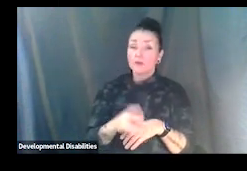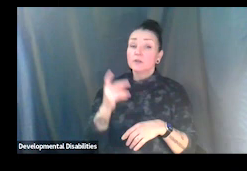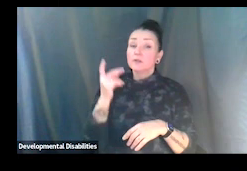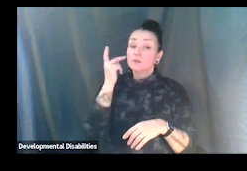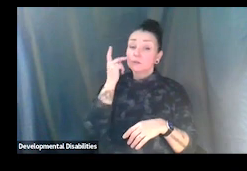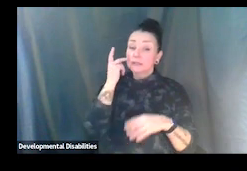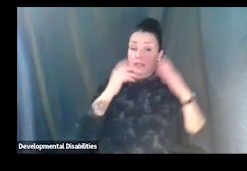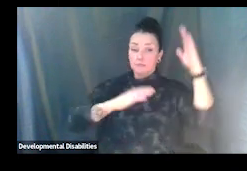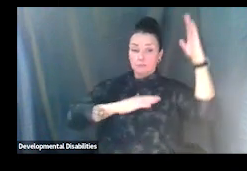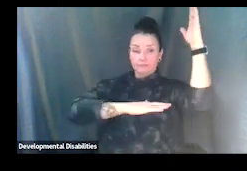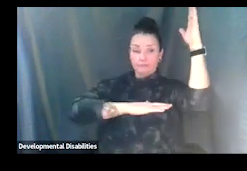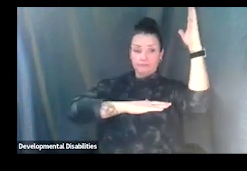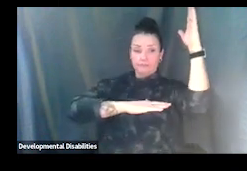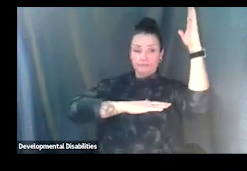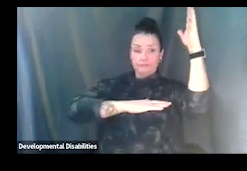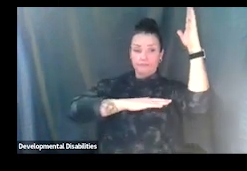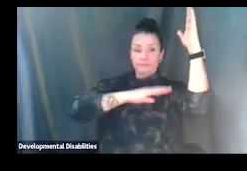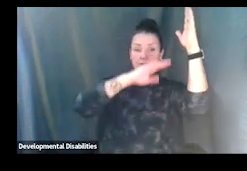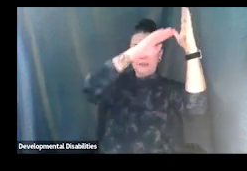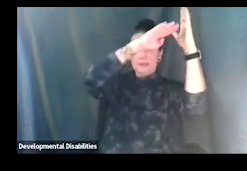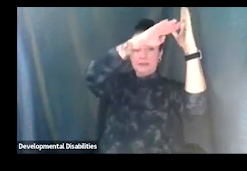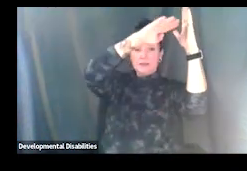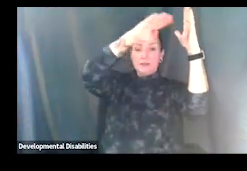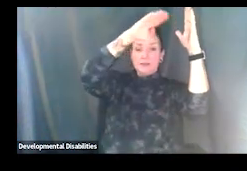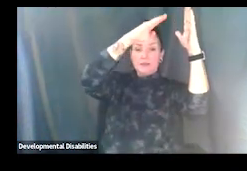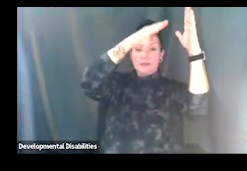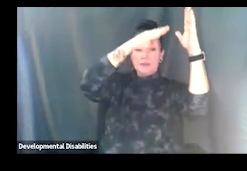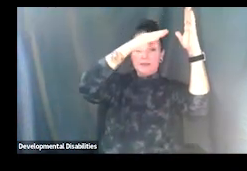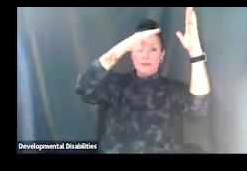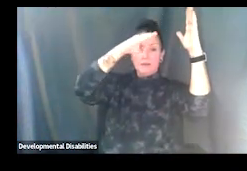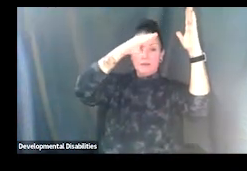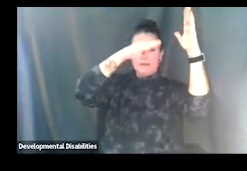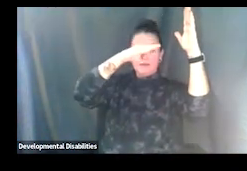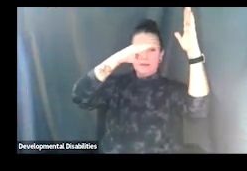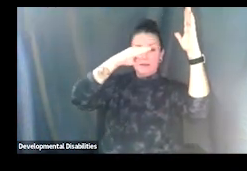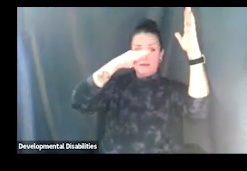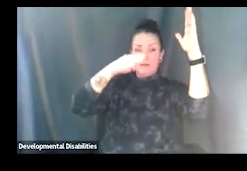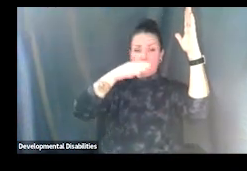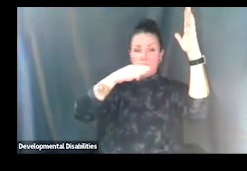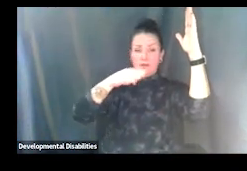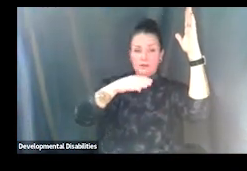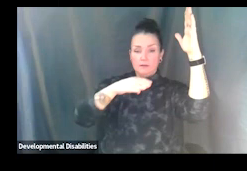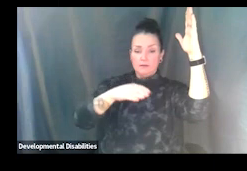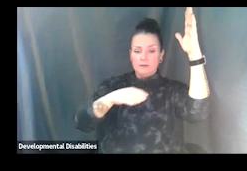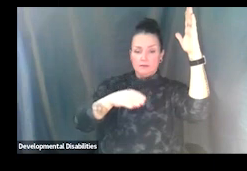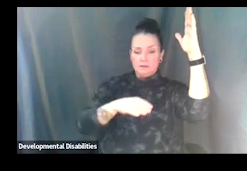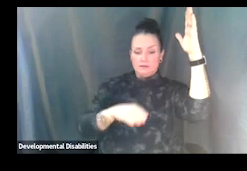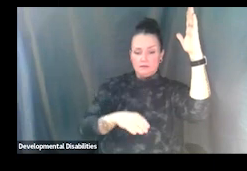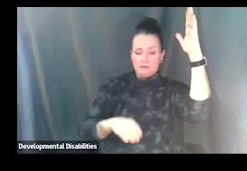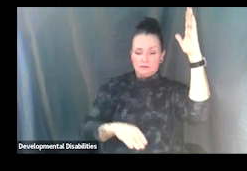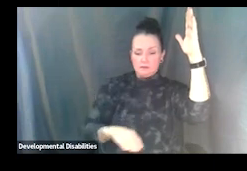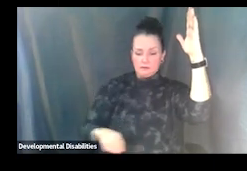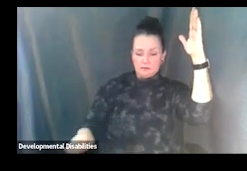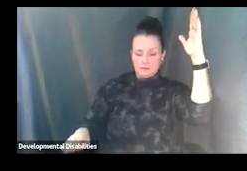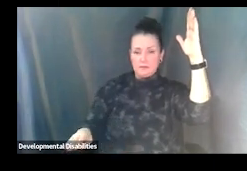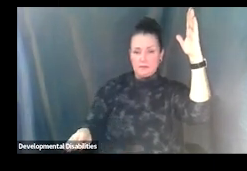weeks, there was sort of a gradual deterioration in the number of people still, or a gradual reduction in the number of people still taking